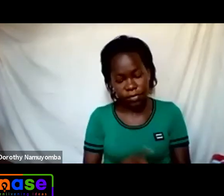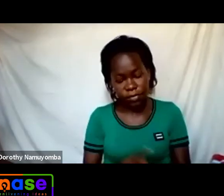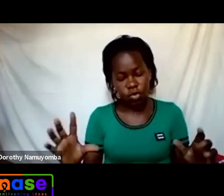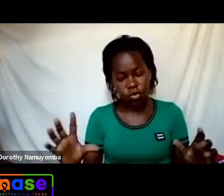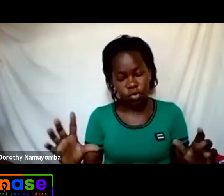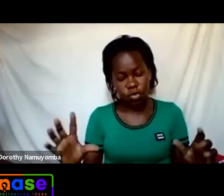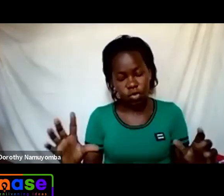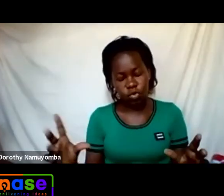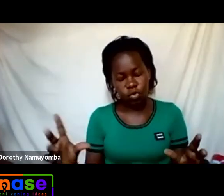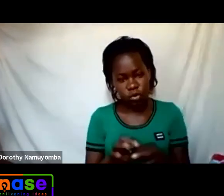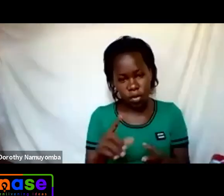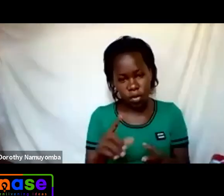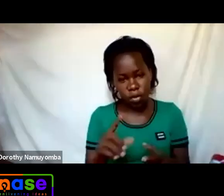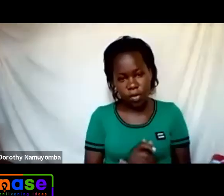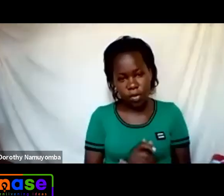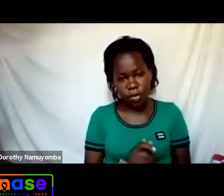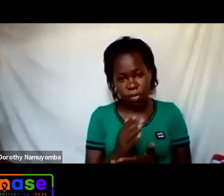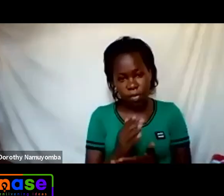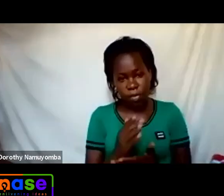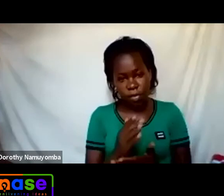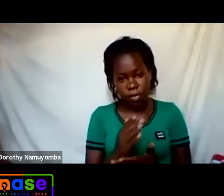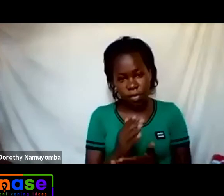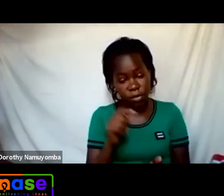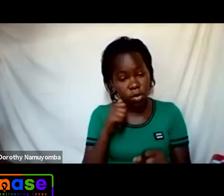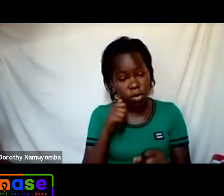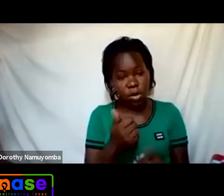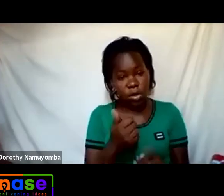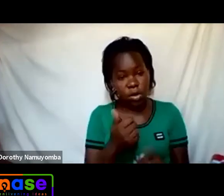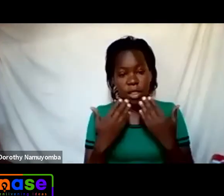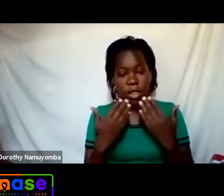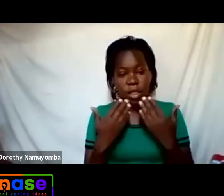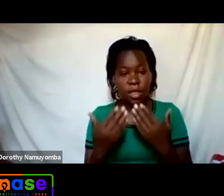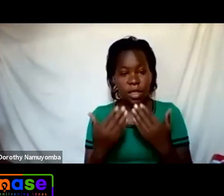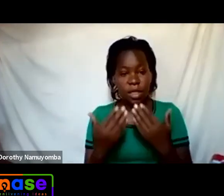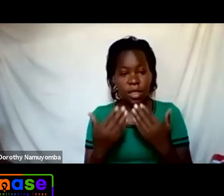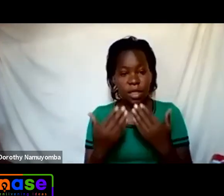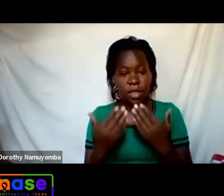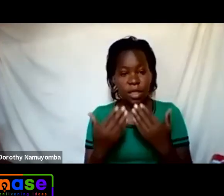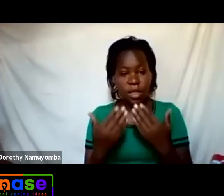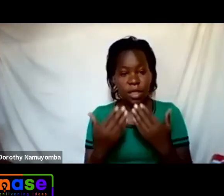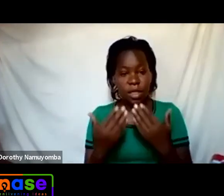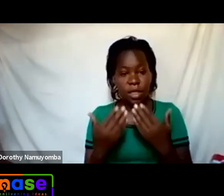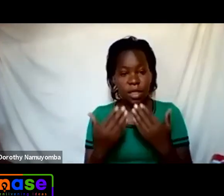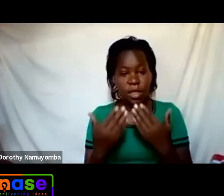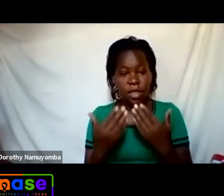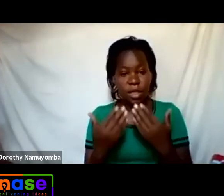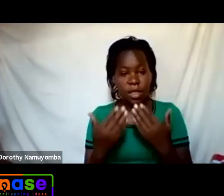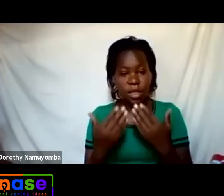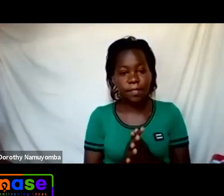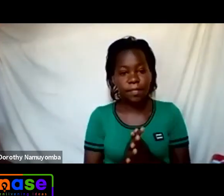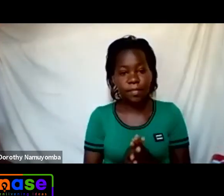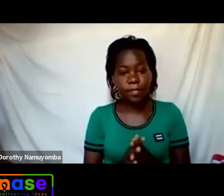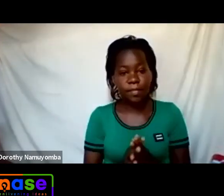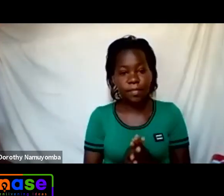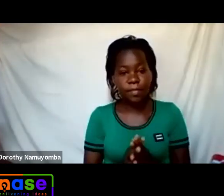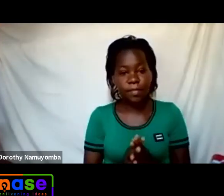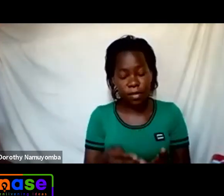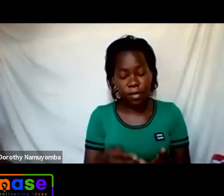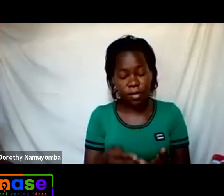happened tomorrow. So thank you very much. And I've learned a lot as well, this idea of process. I've known about